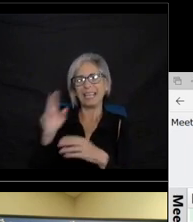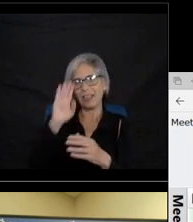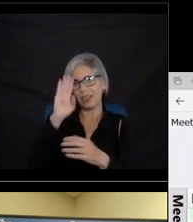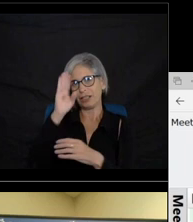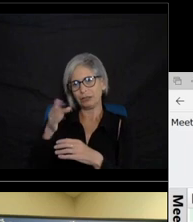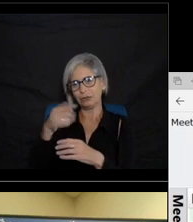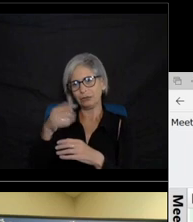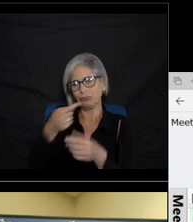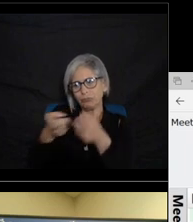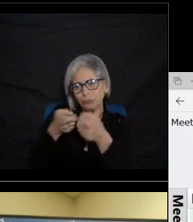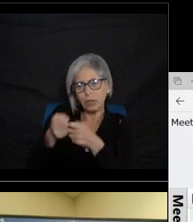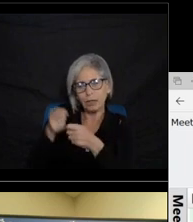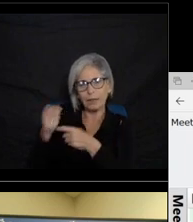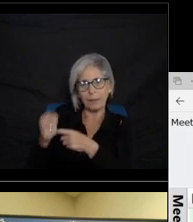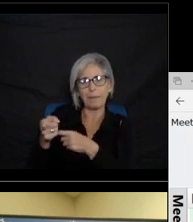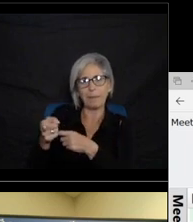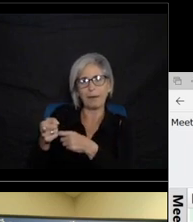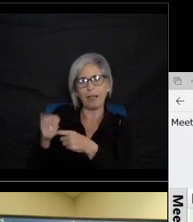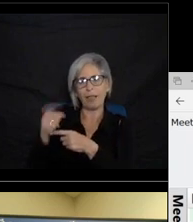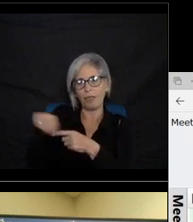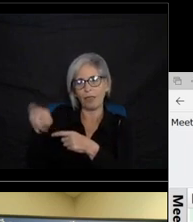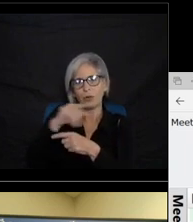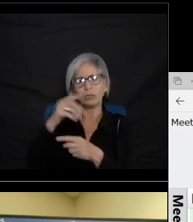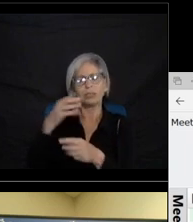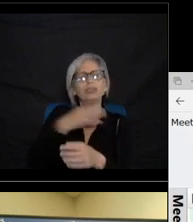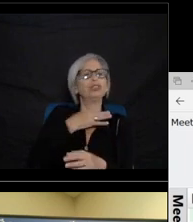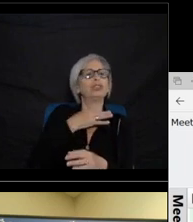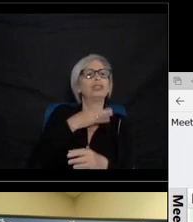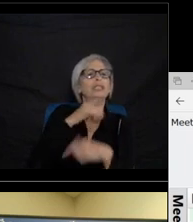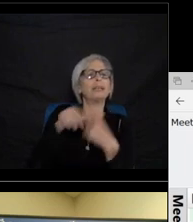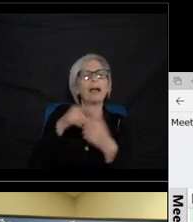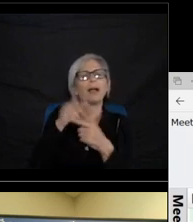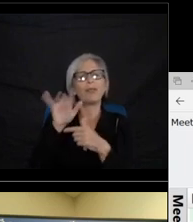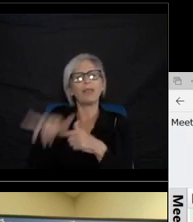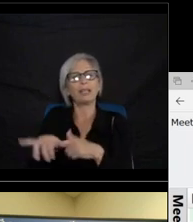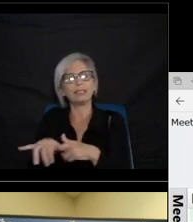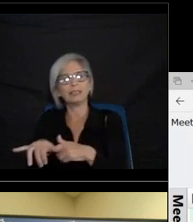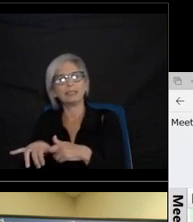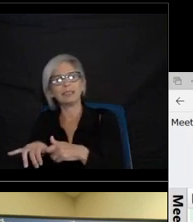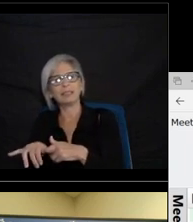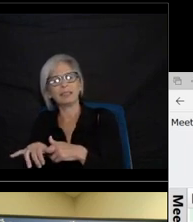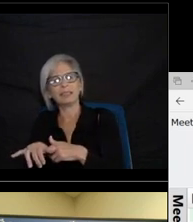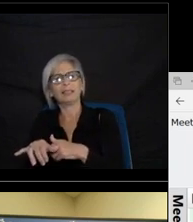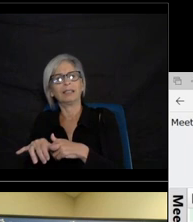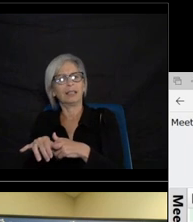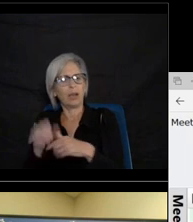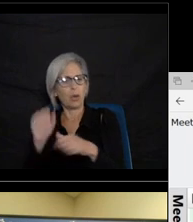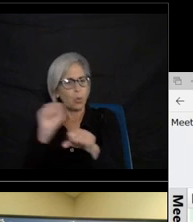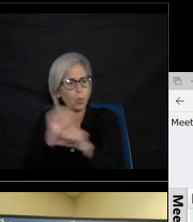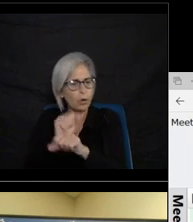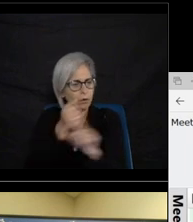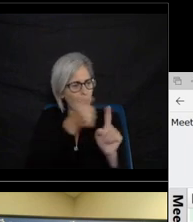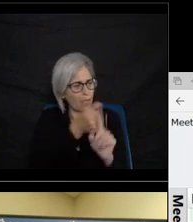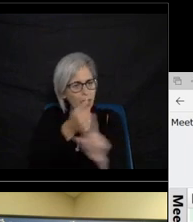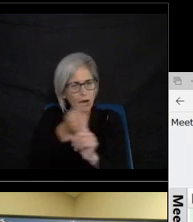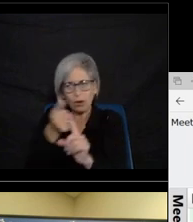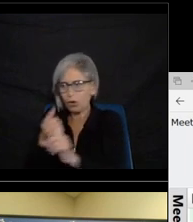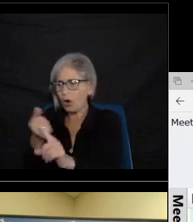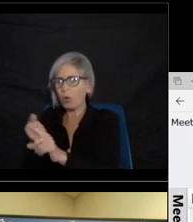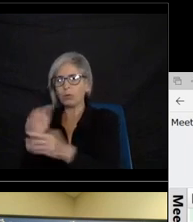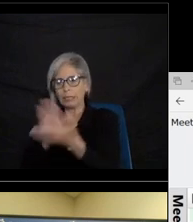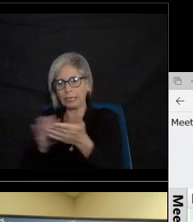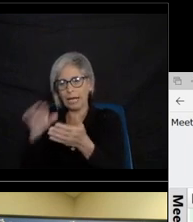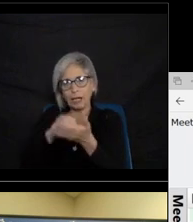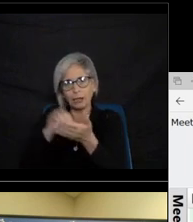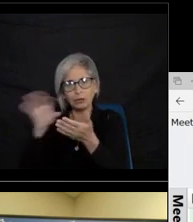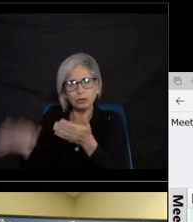them, those who are inquisitive about this type of stuff, to that page where they can work on their own. College students as